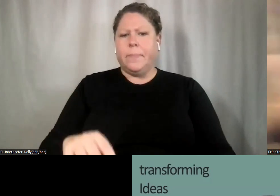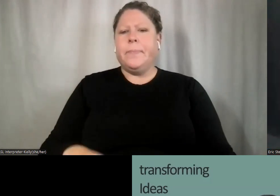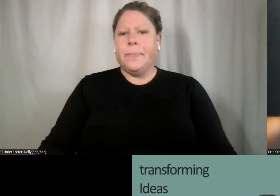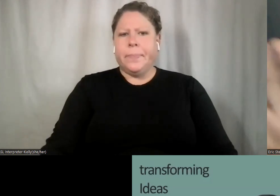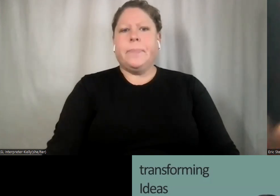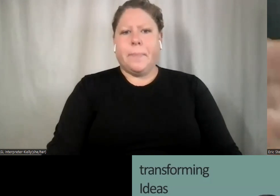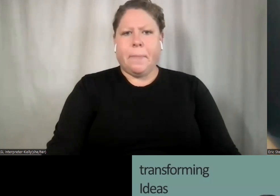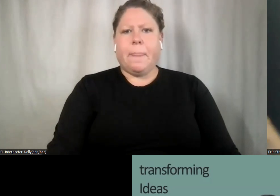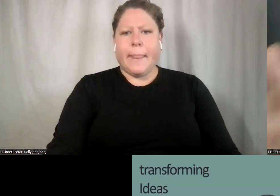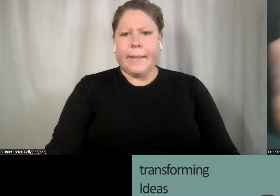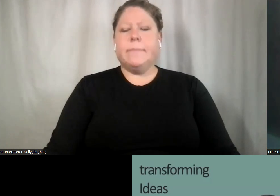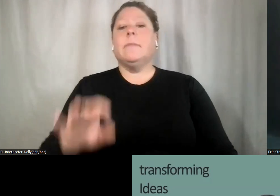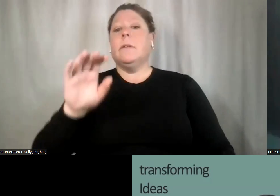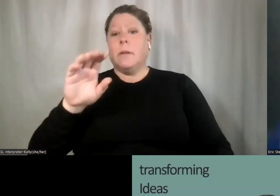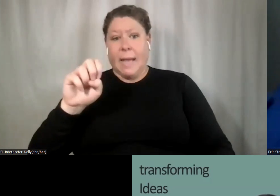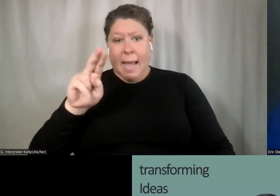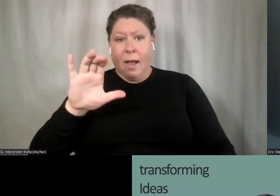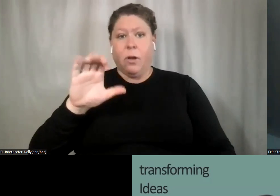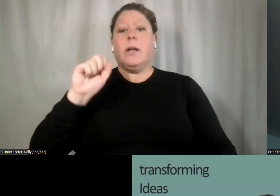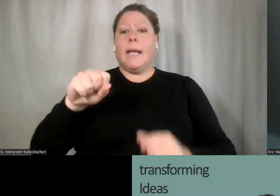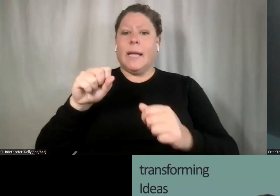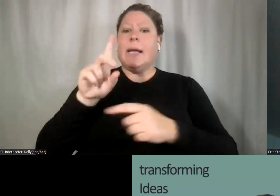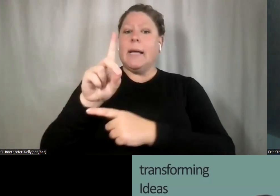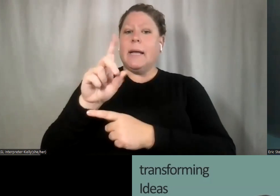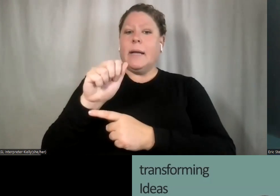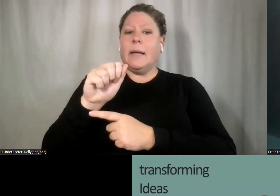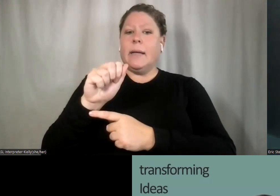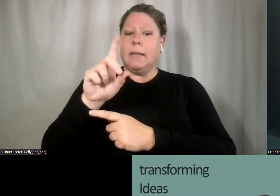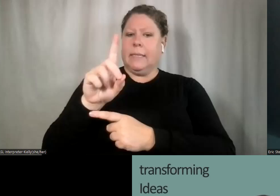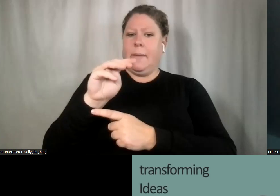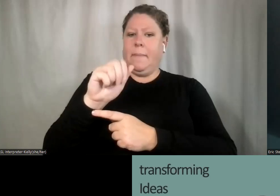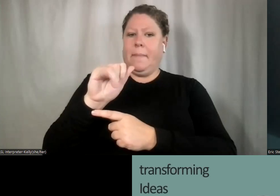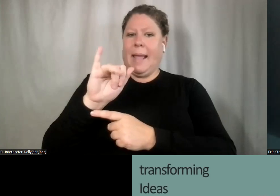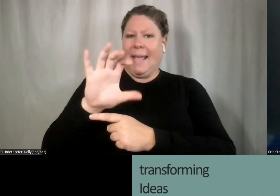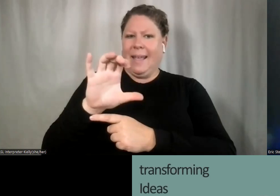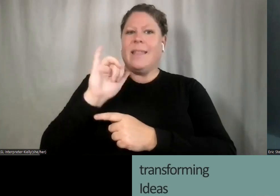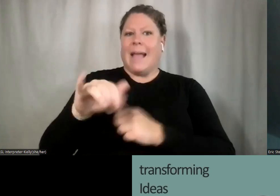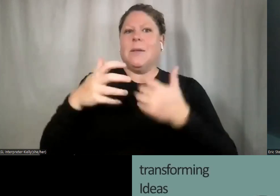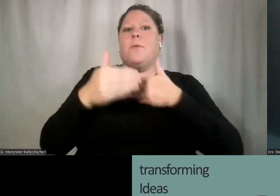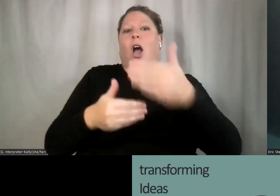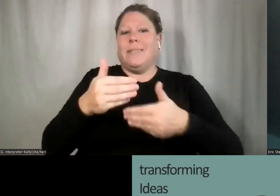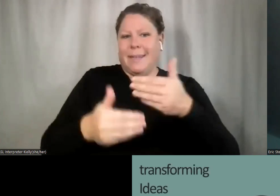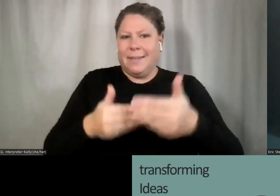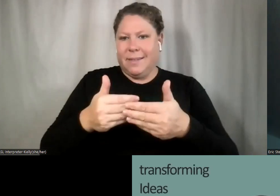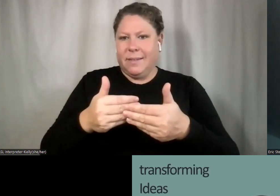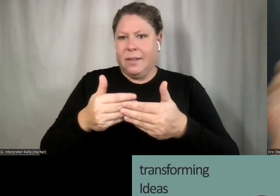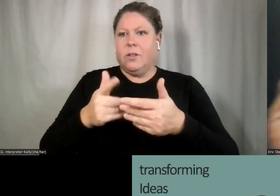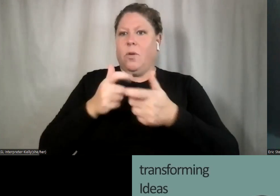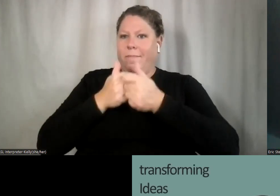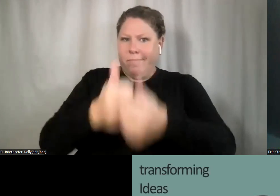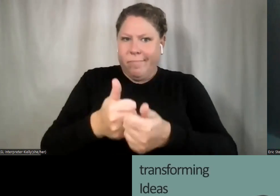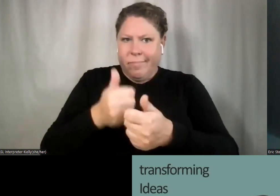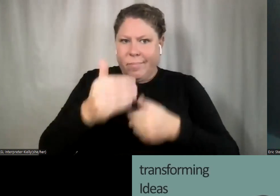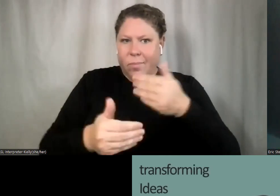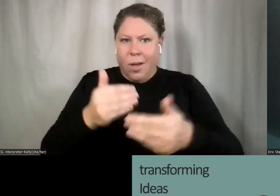applied well to DMAIC and Lean. DMAIC is a process, and you're basically following along with the process. You can plug